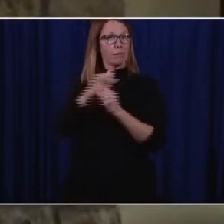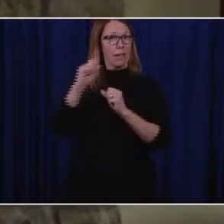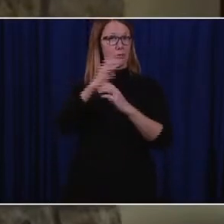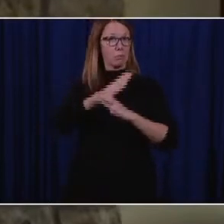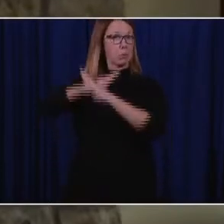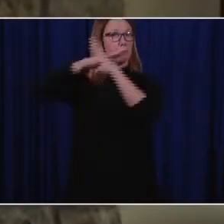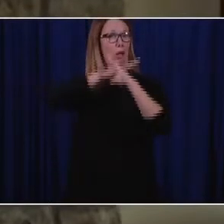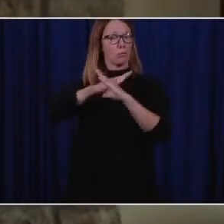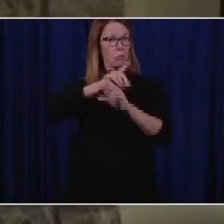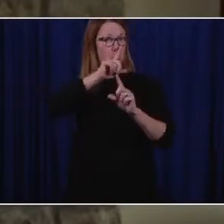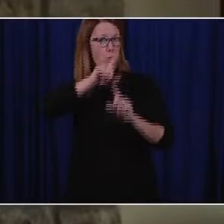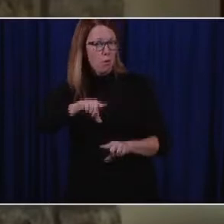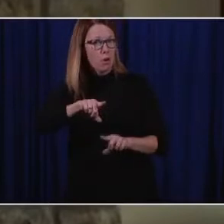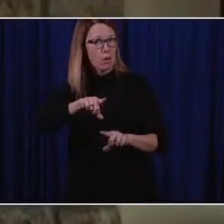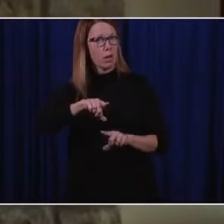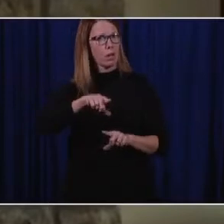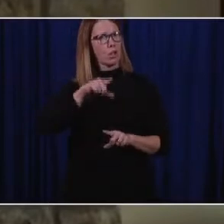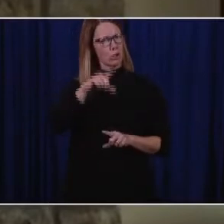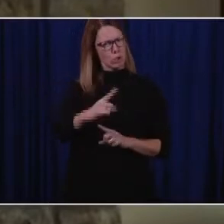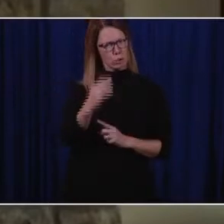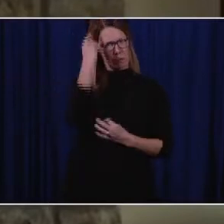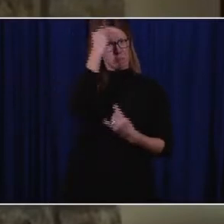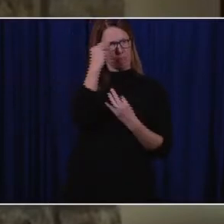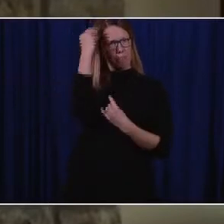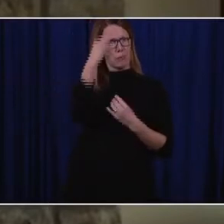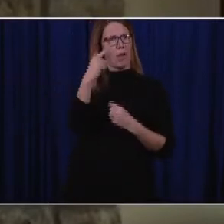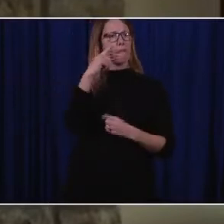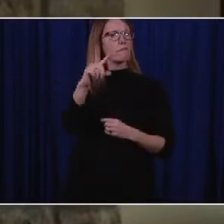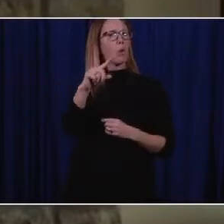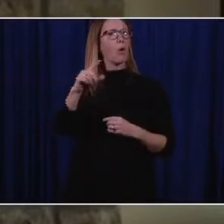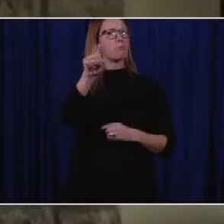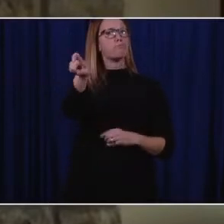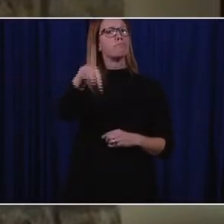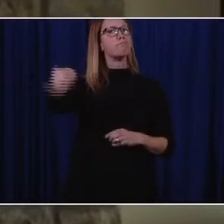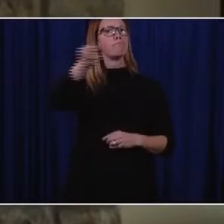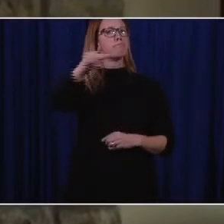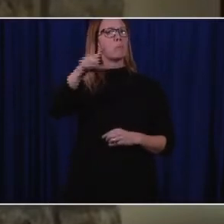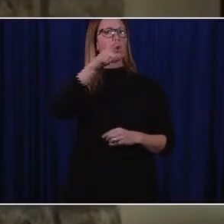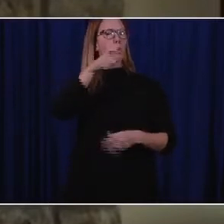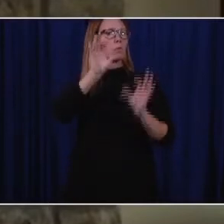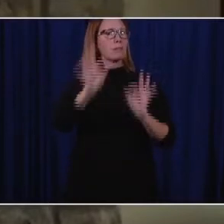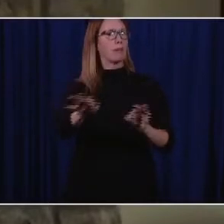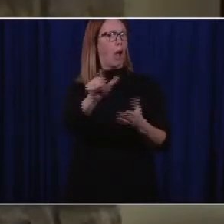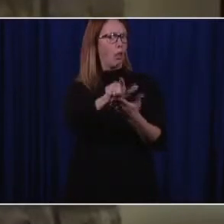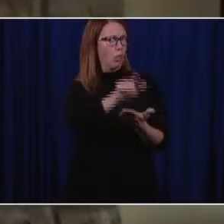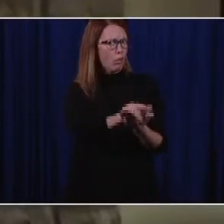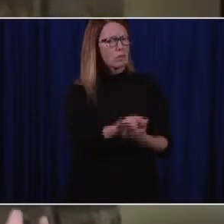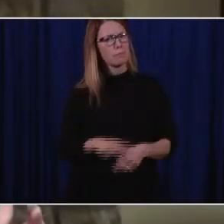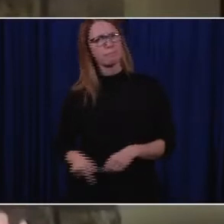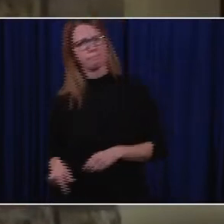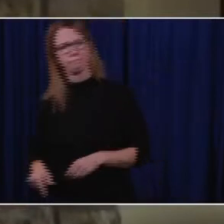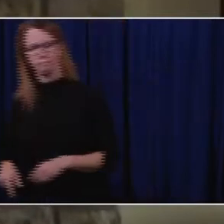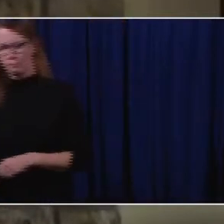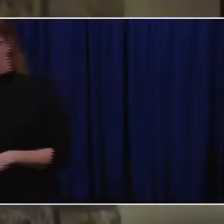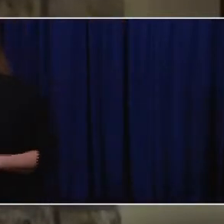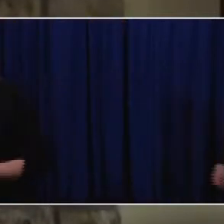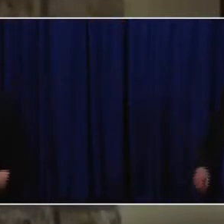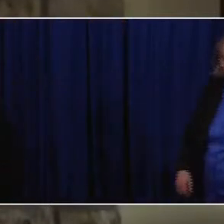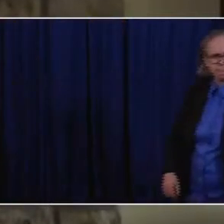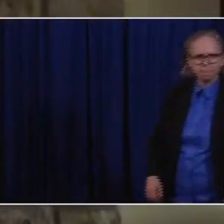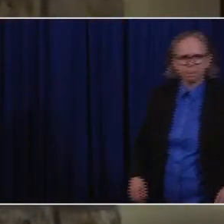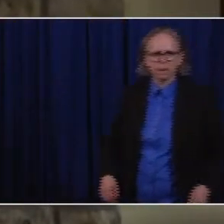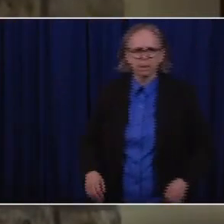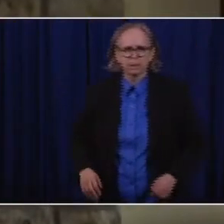and other provisions to be considered by lawmakers in the next General Assembly? Well, I remain